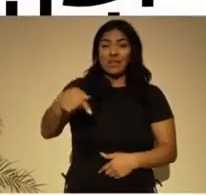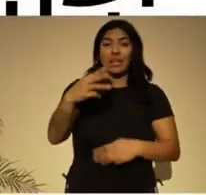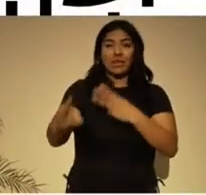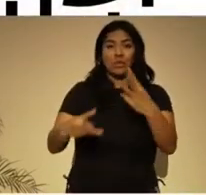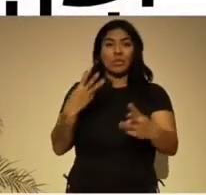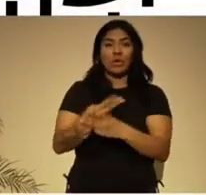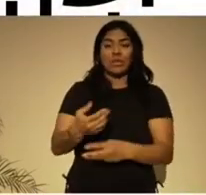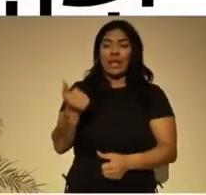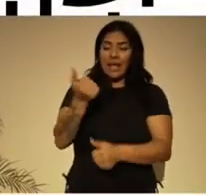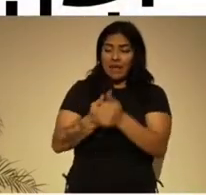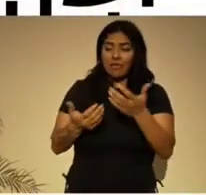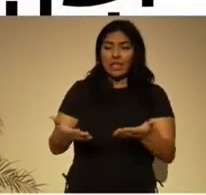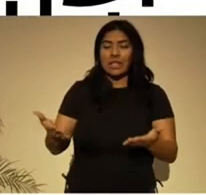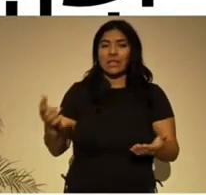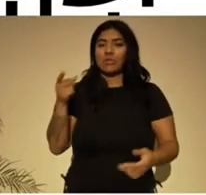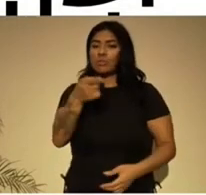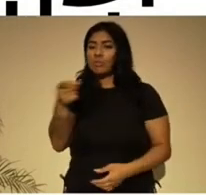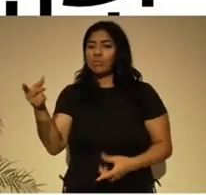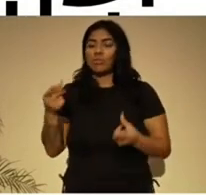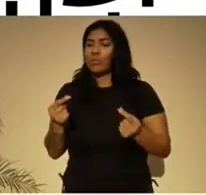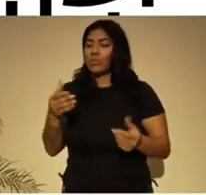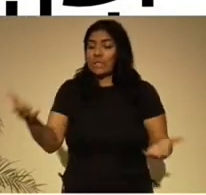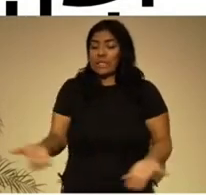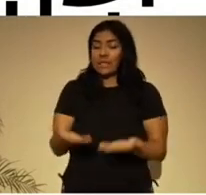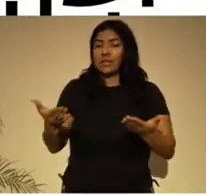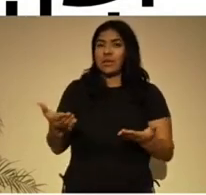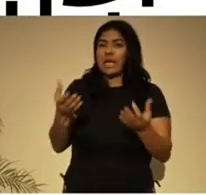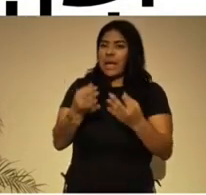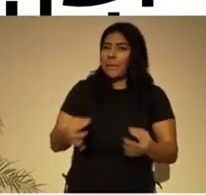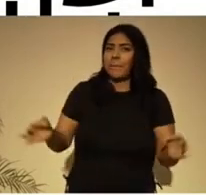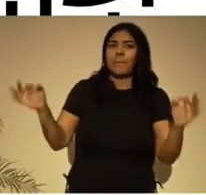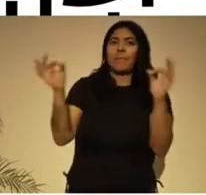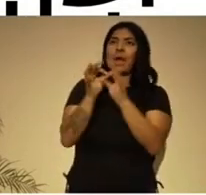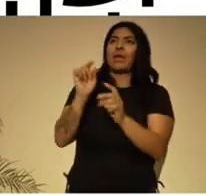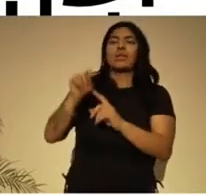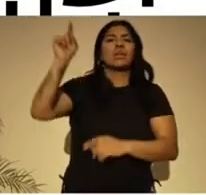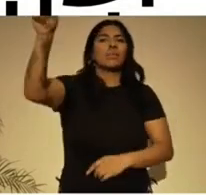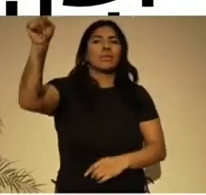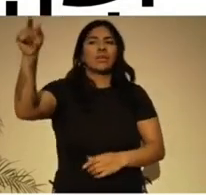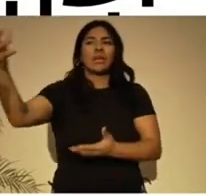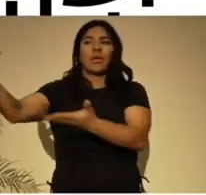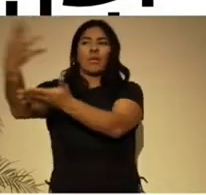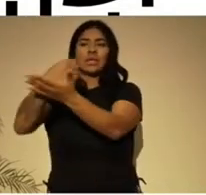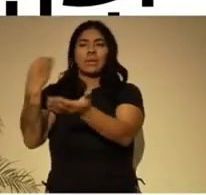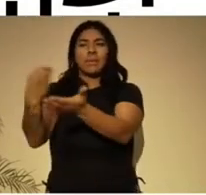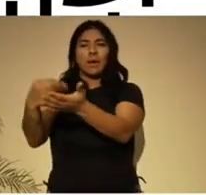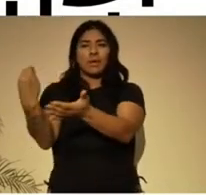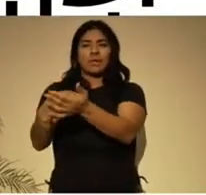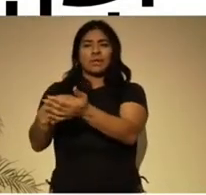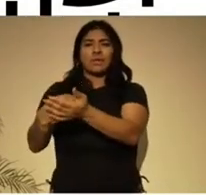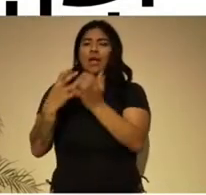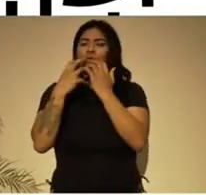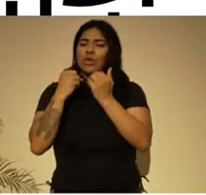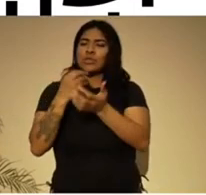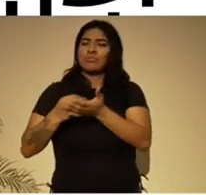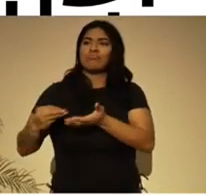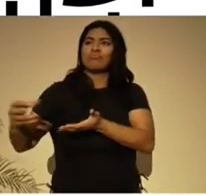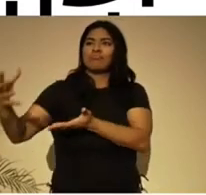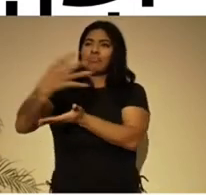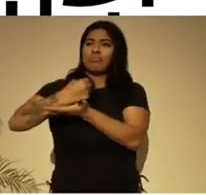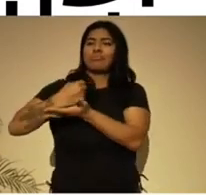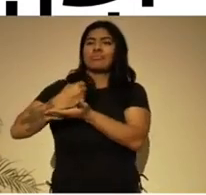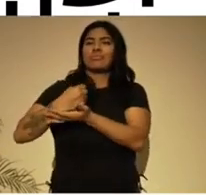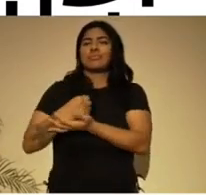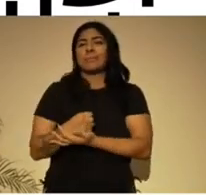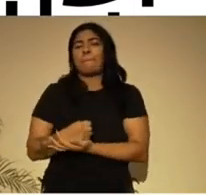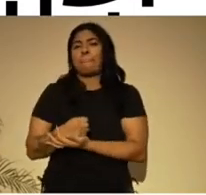do down here, it matters up there. It ranks up currency up there. It stores up treasures up there.